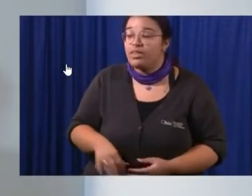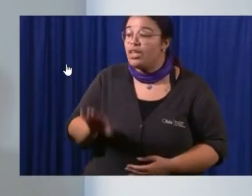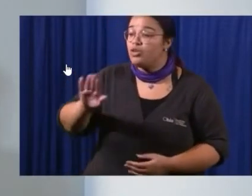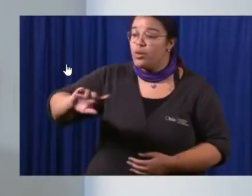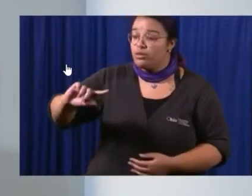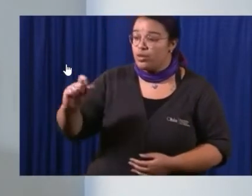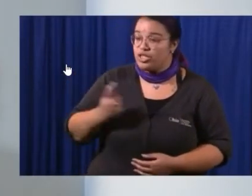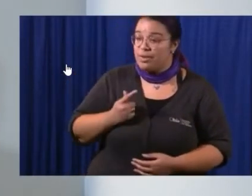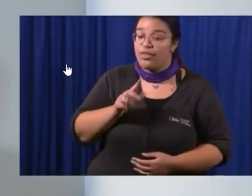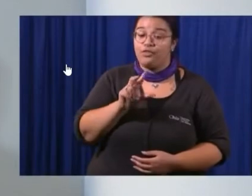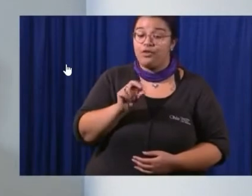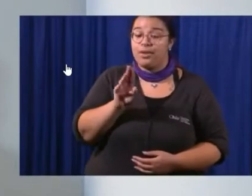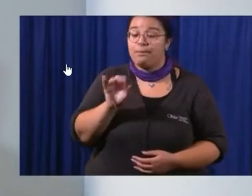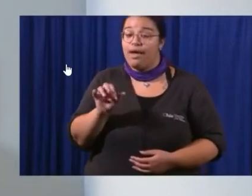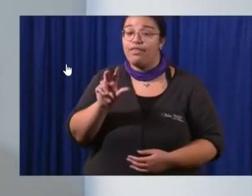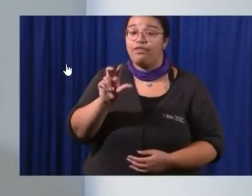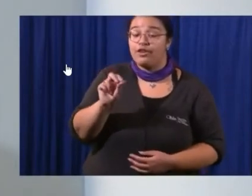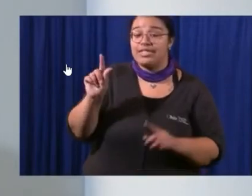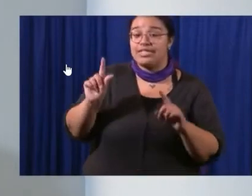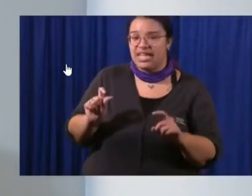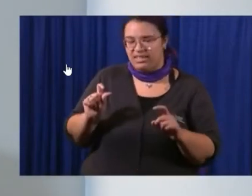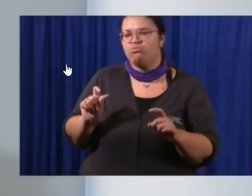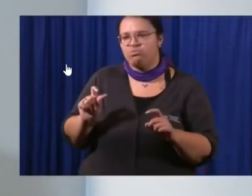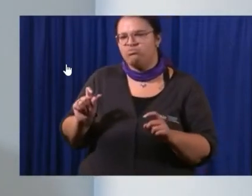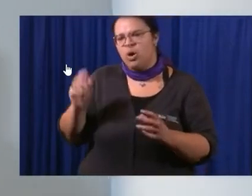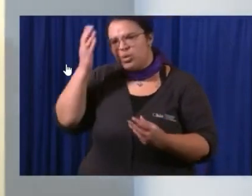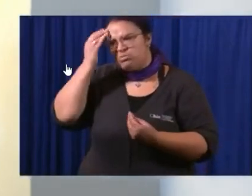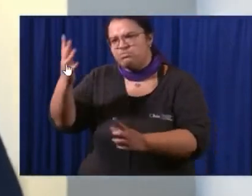testing. I'll push to make sure we get it as soon as possible.